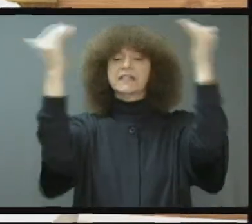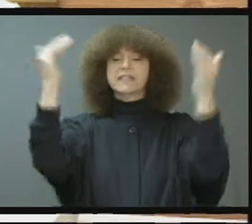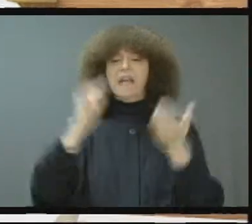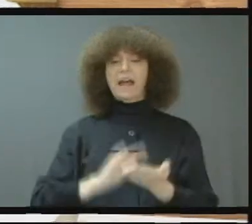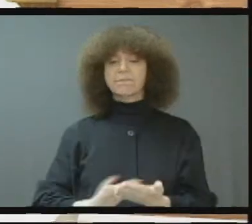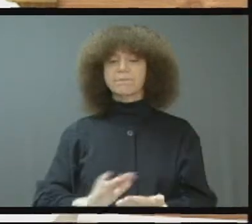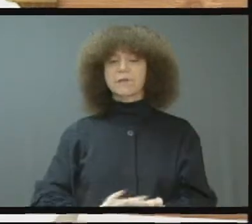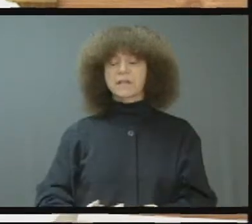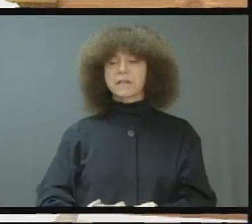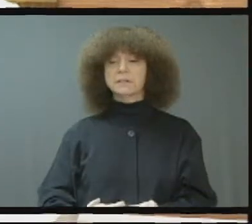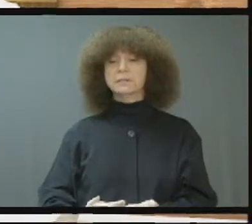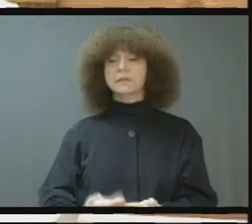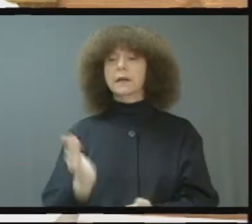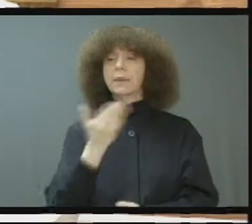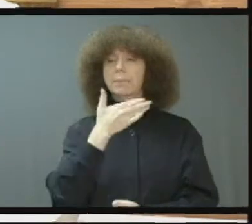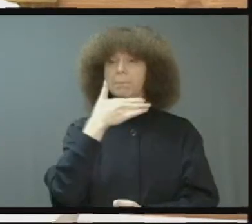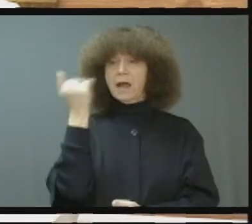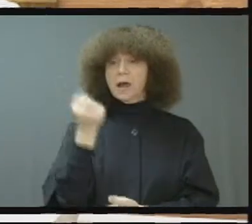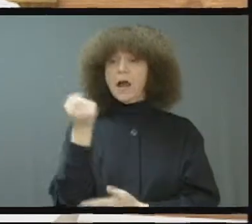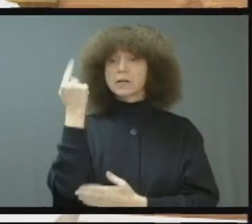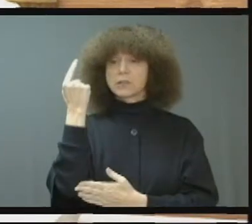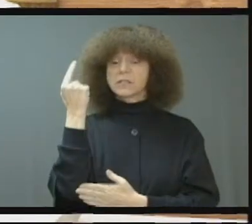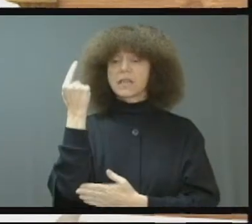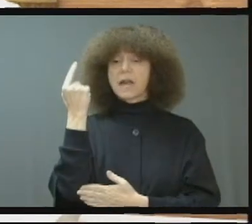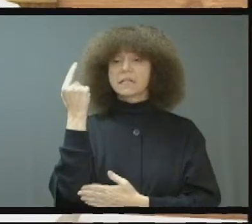To get a better understanding